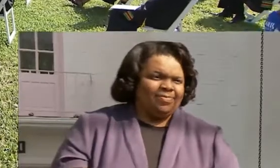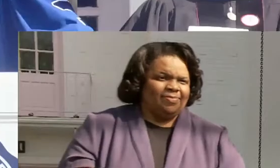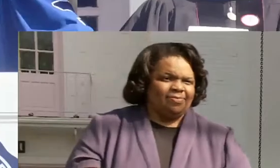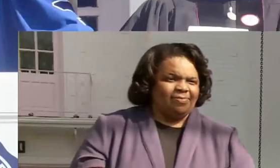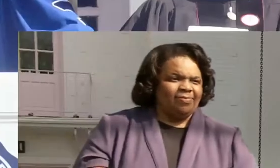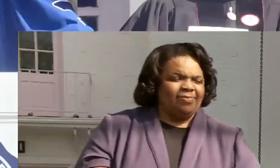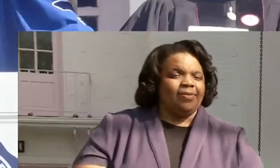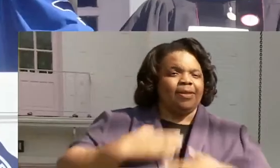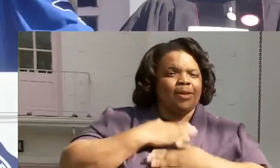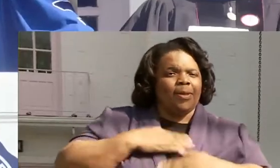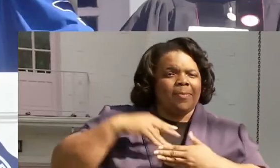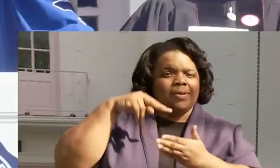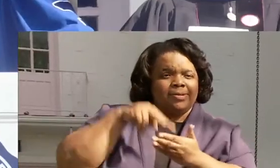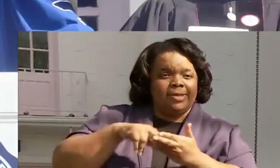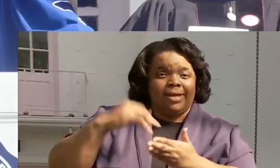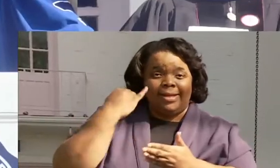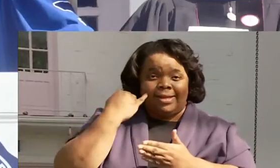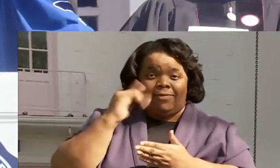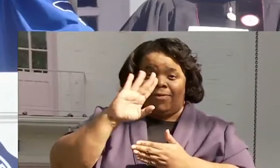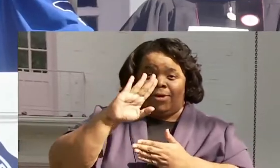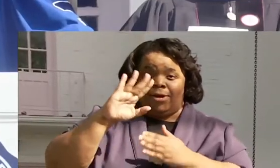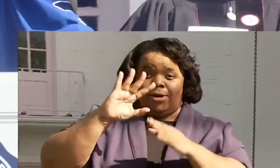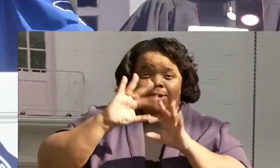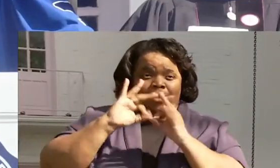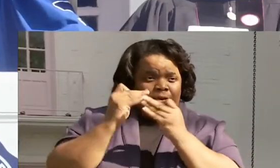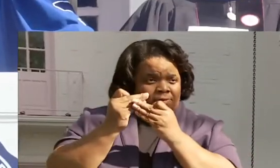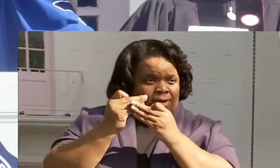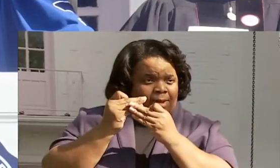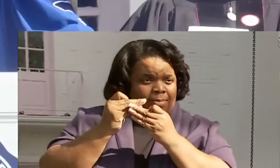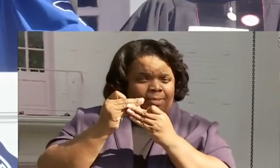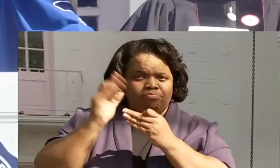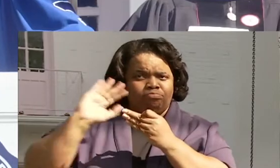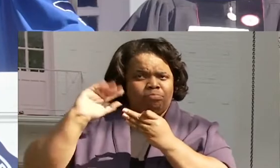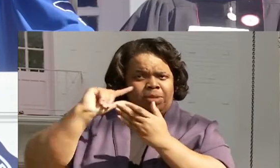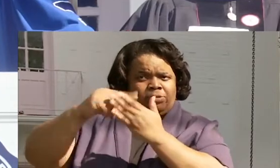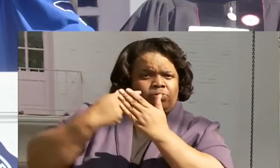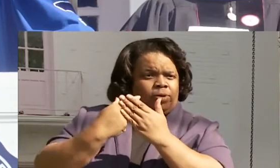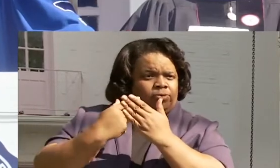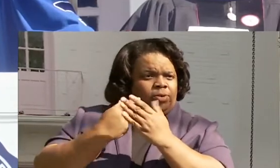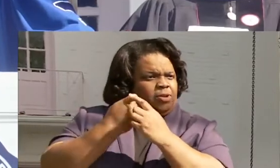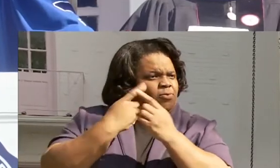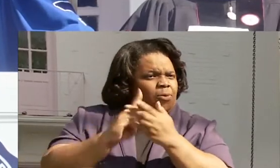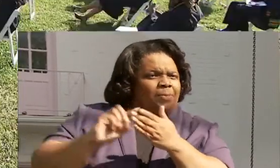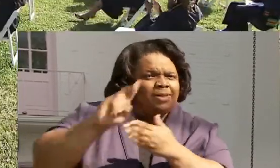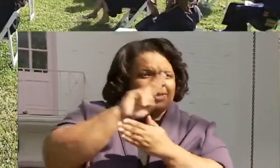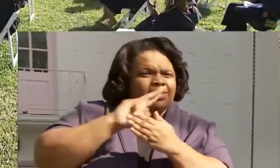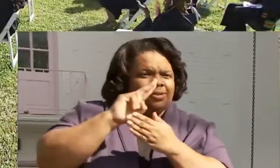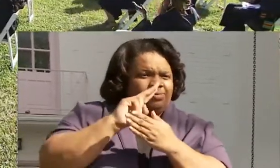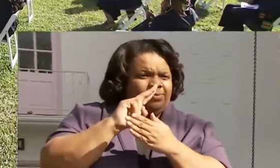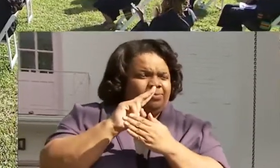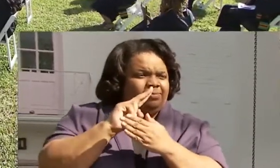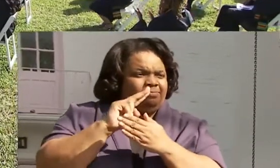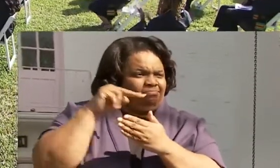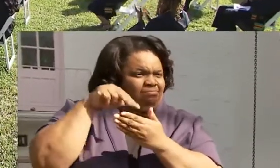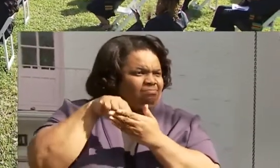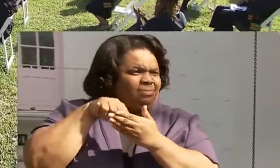Please stand if a member of your family also graduated from Dillard University. All Dillard legacy.